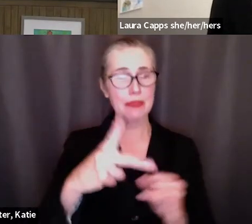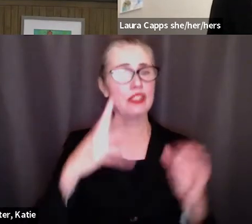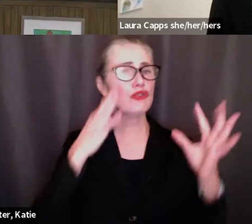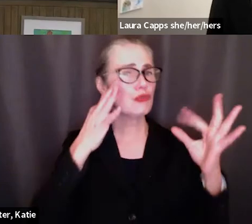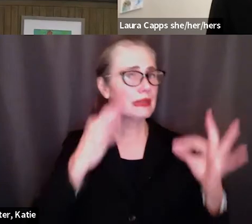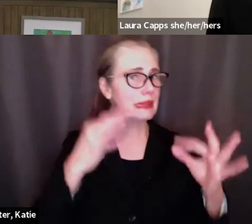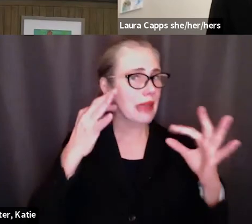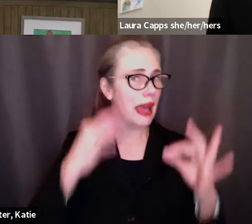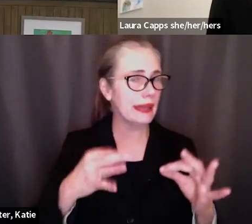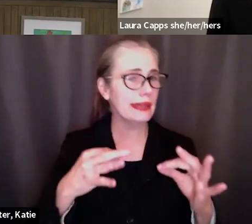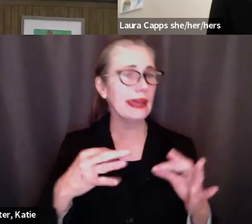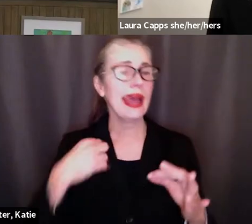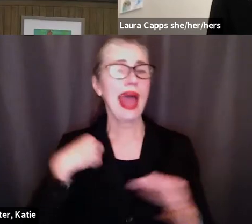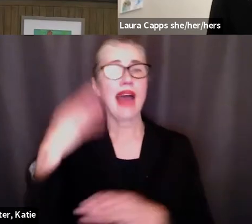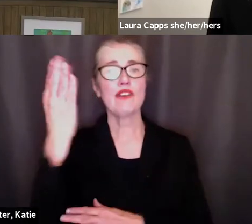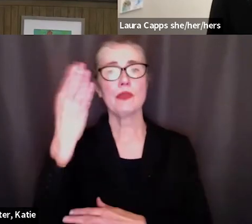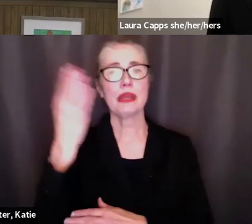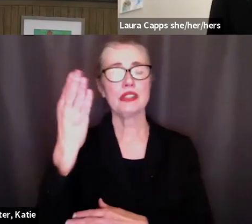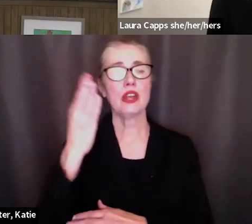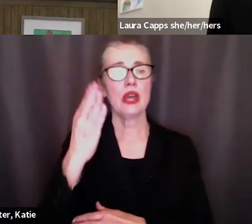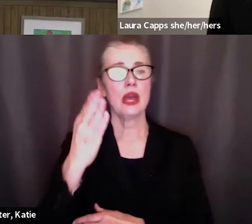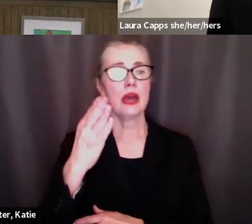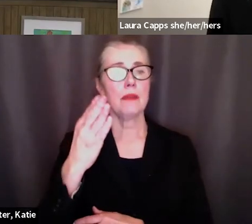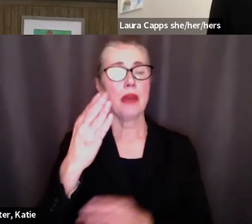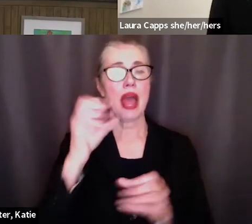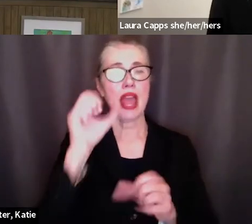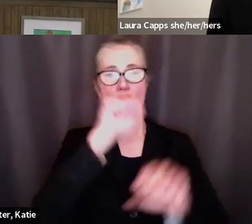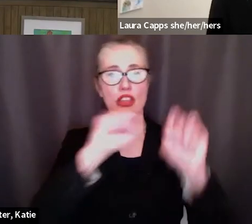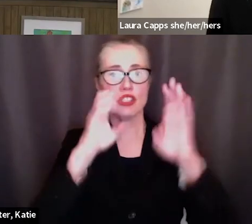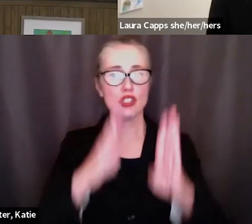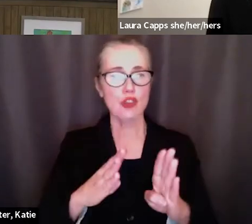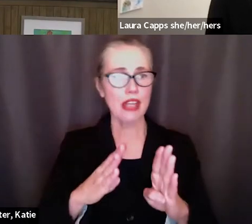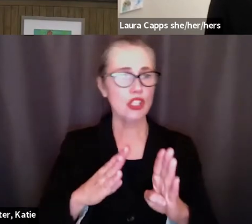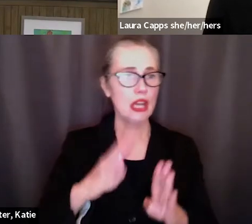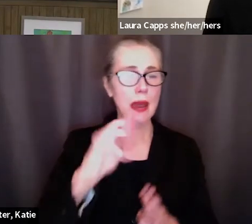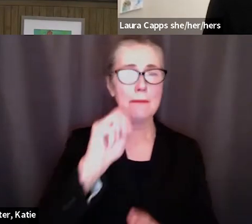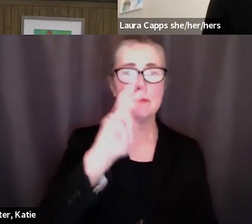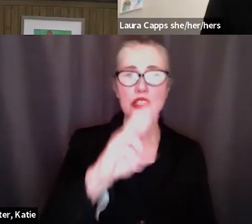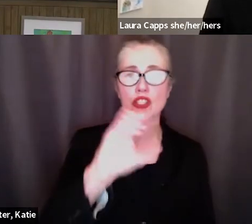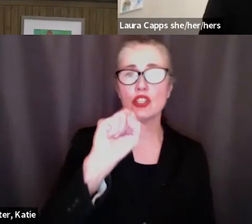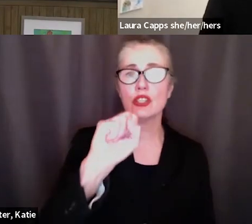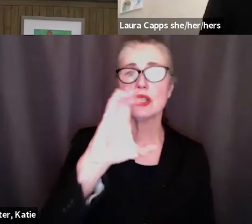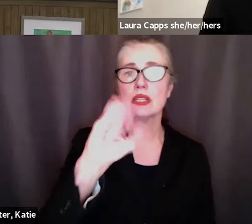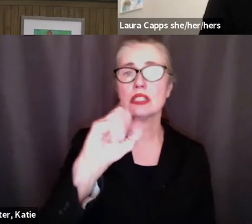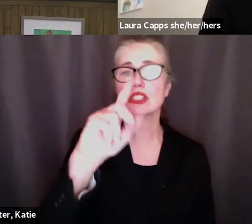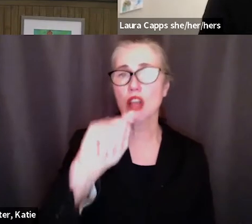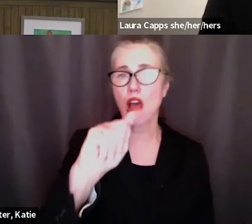presentation by cooperative strategies mr scott newell